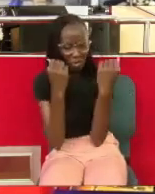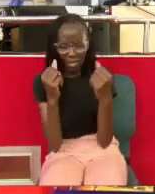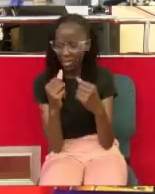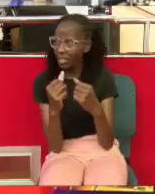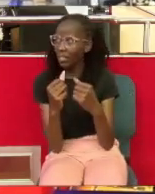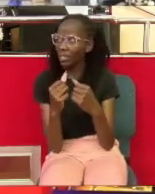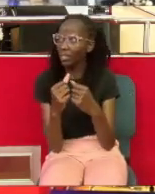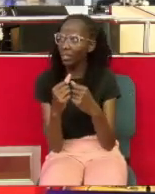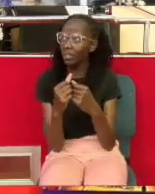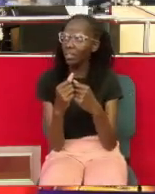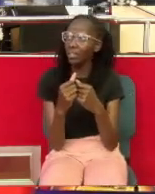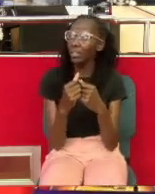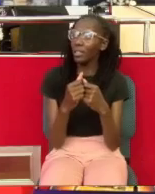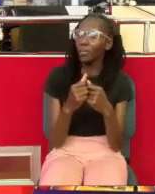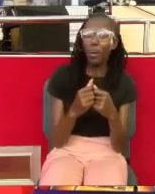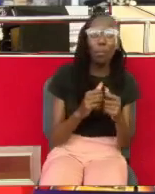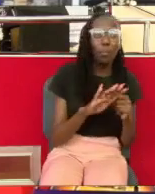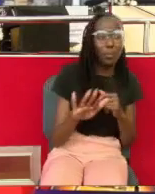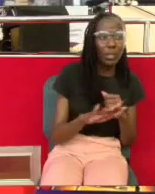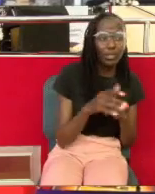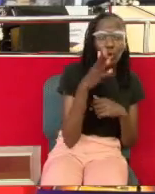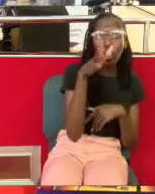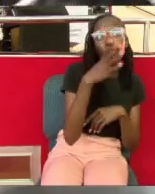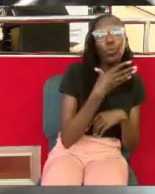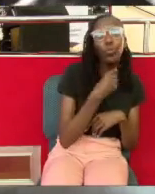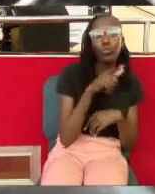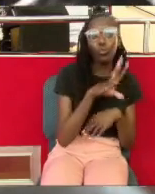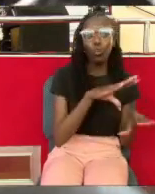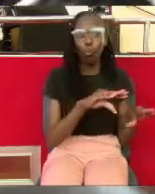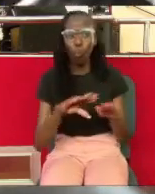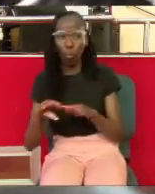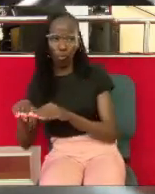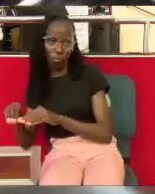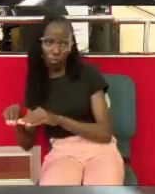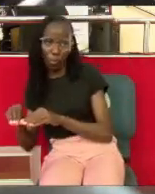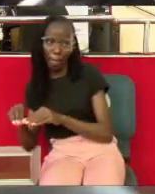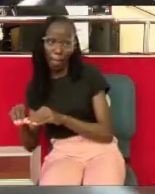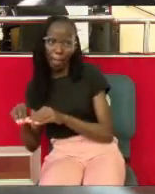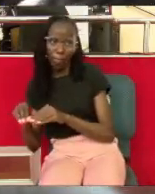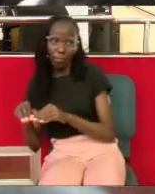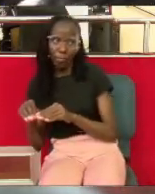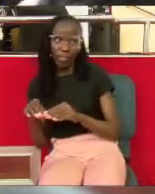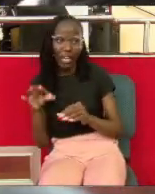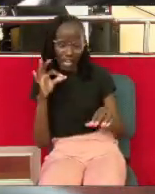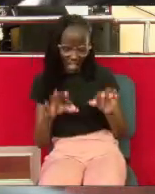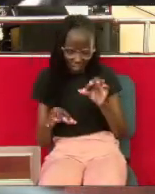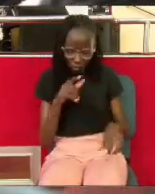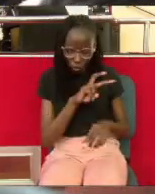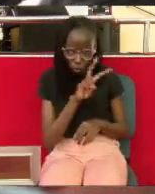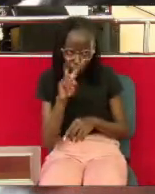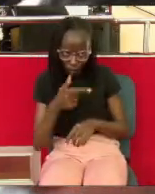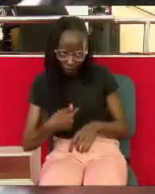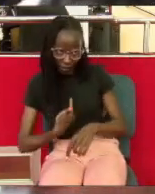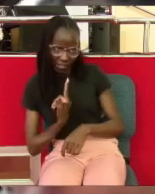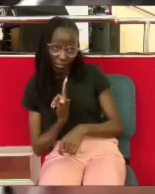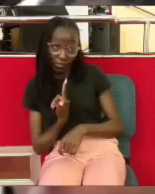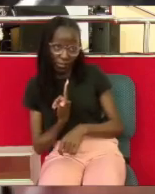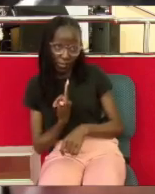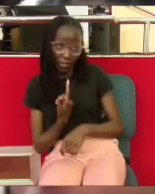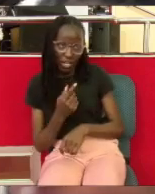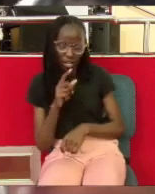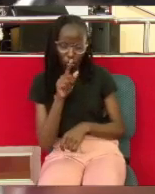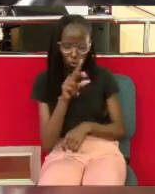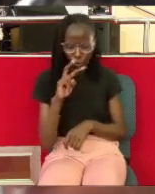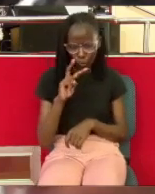the stage that God wants you to move into is when you look at yourself, you don't see